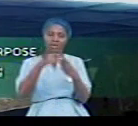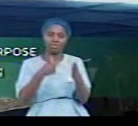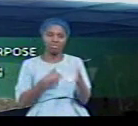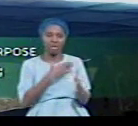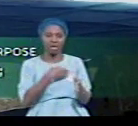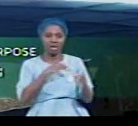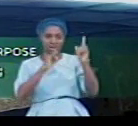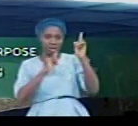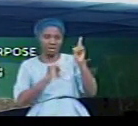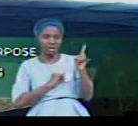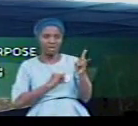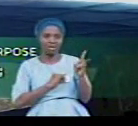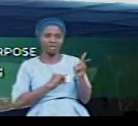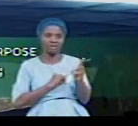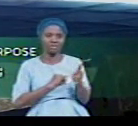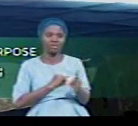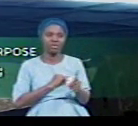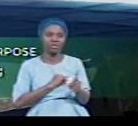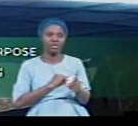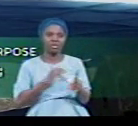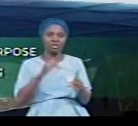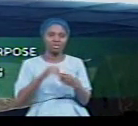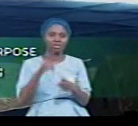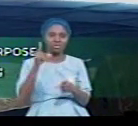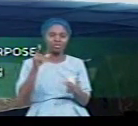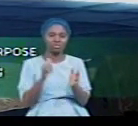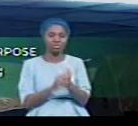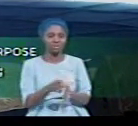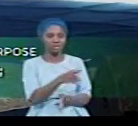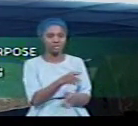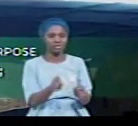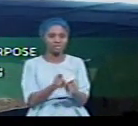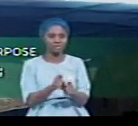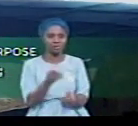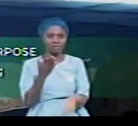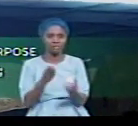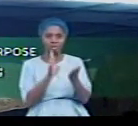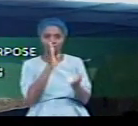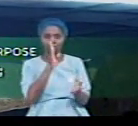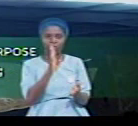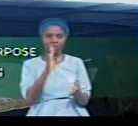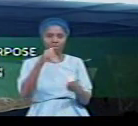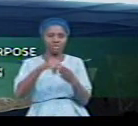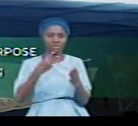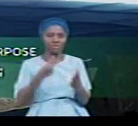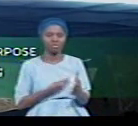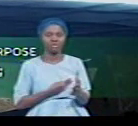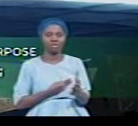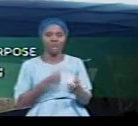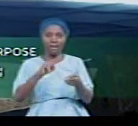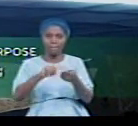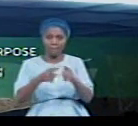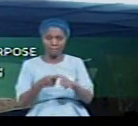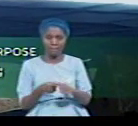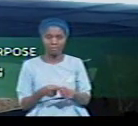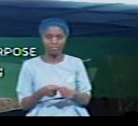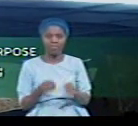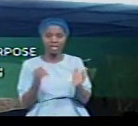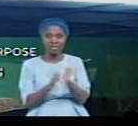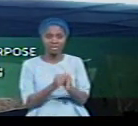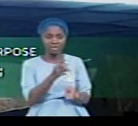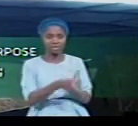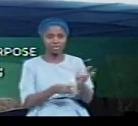also may be one in us. Partnership, that the world may